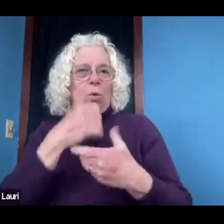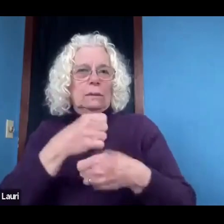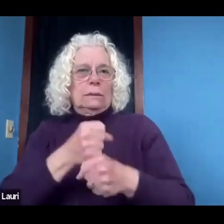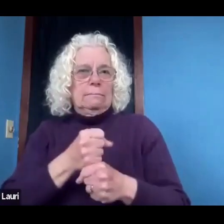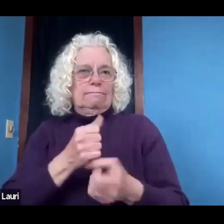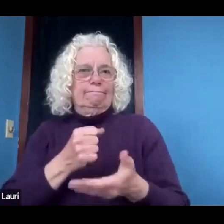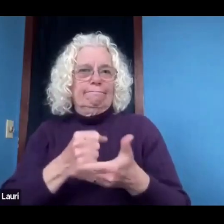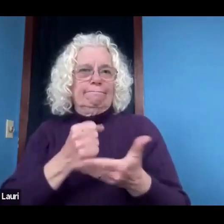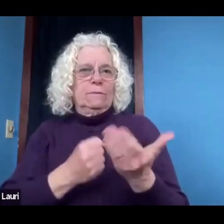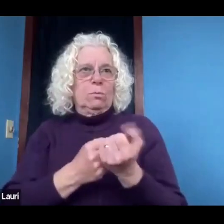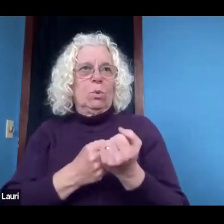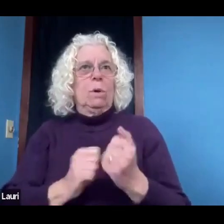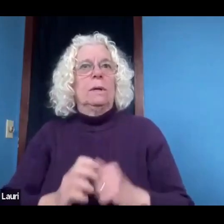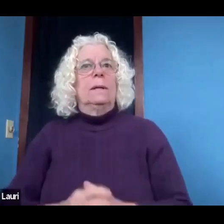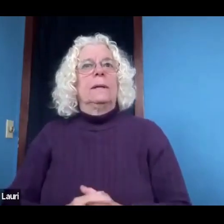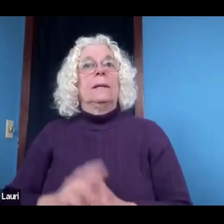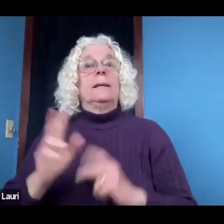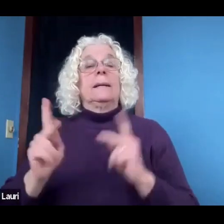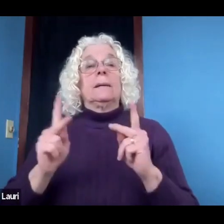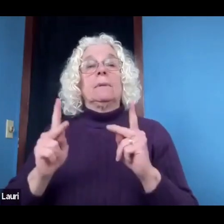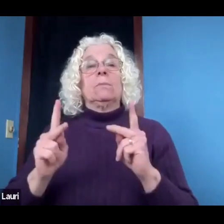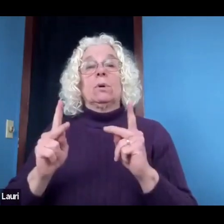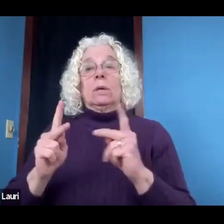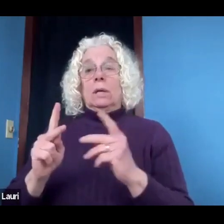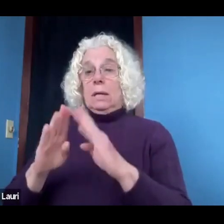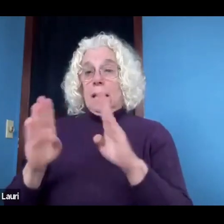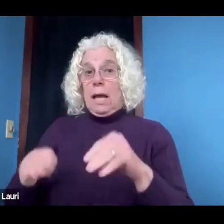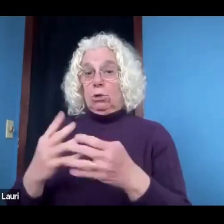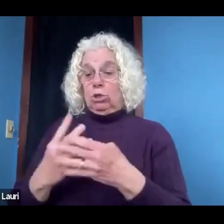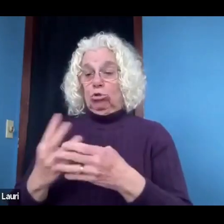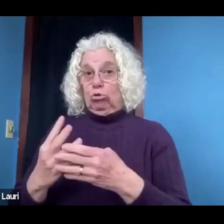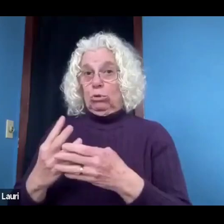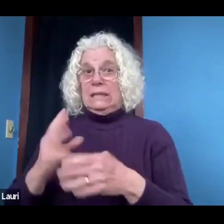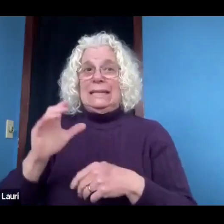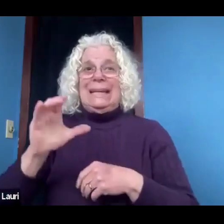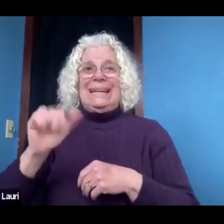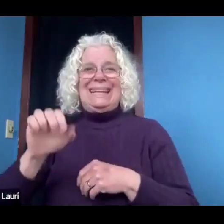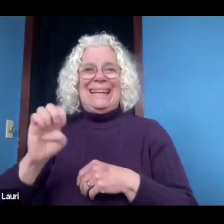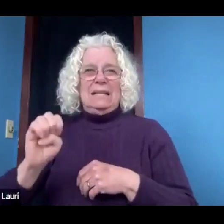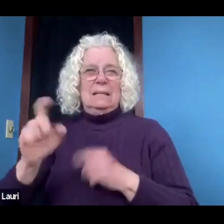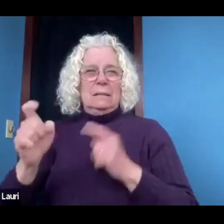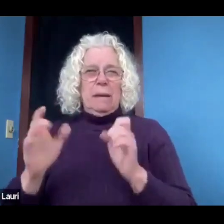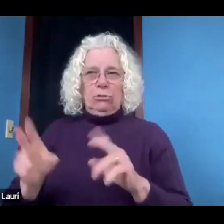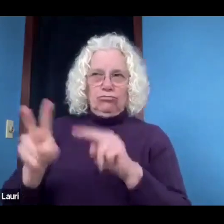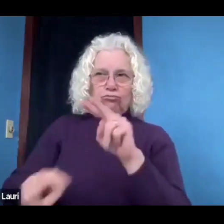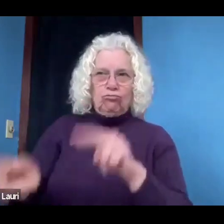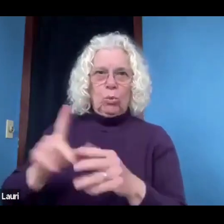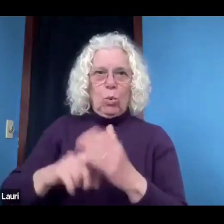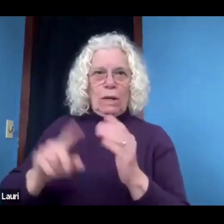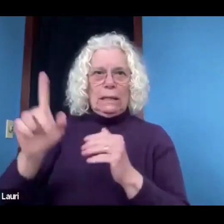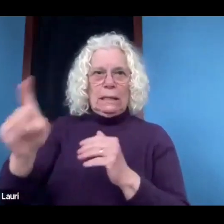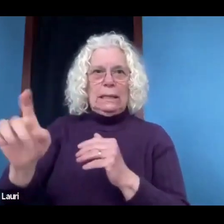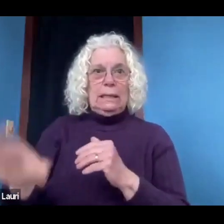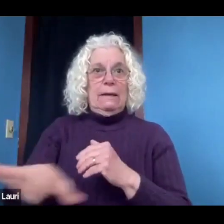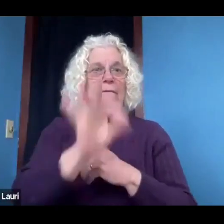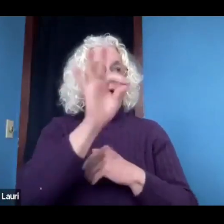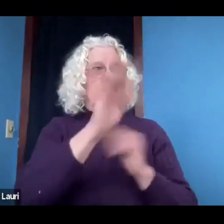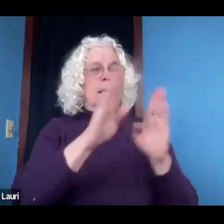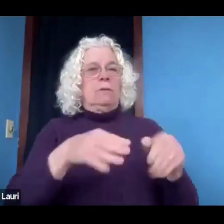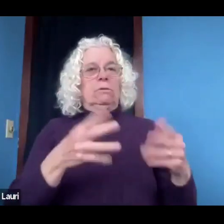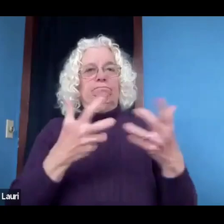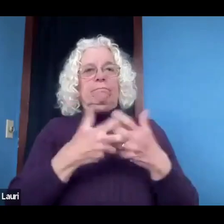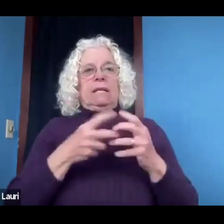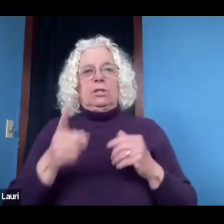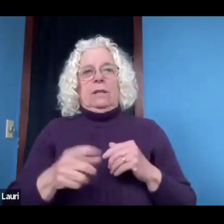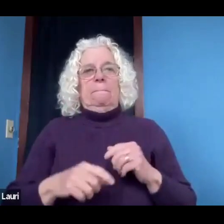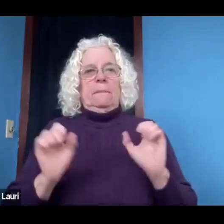a housing screening and be connected with case managers who can assess their needs and help them find safe and affordable housing.